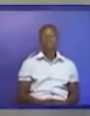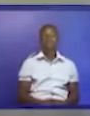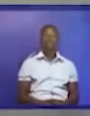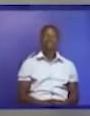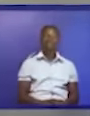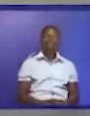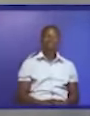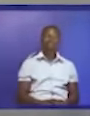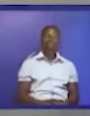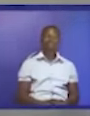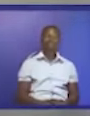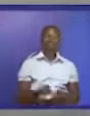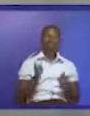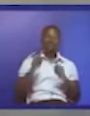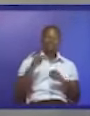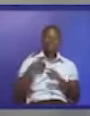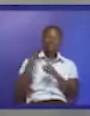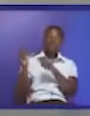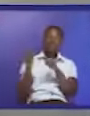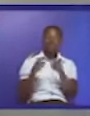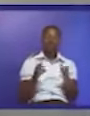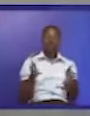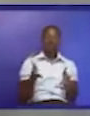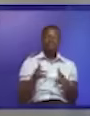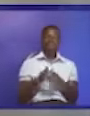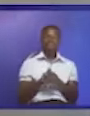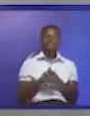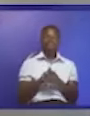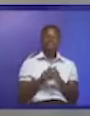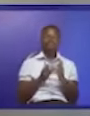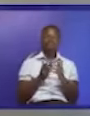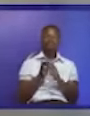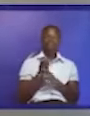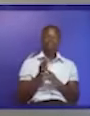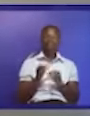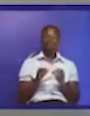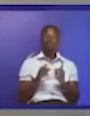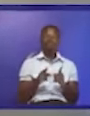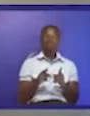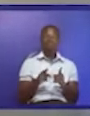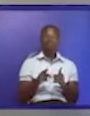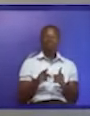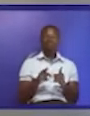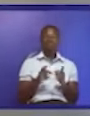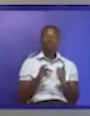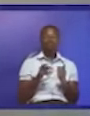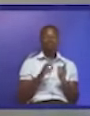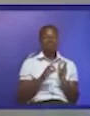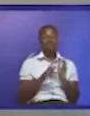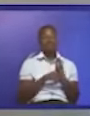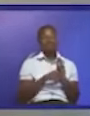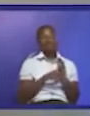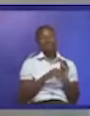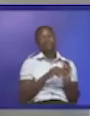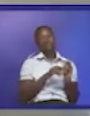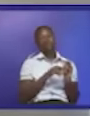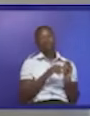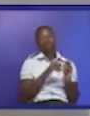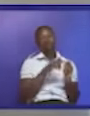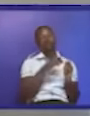When I came in here, by the privilege of His Eminence the Archbishop, I had the